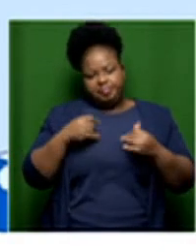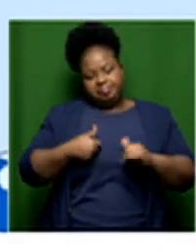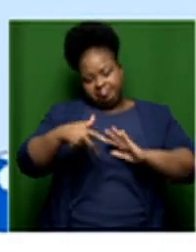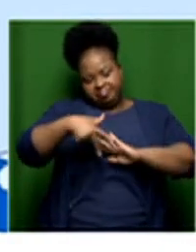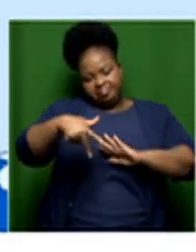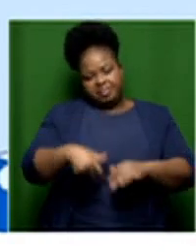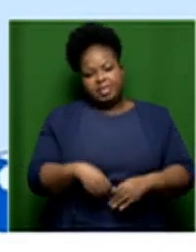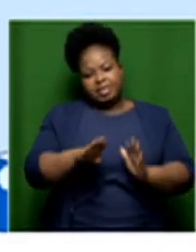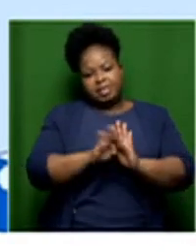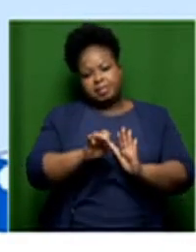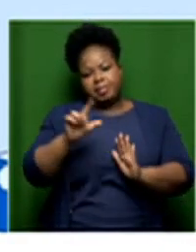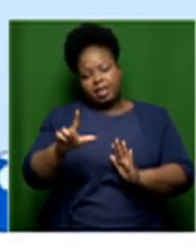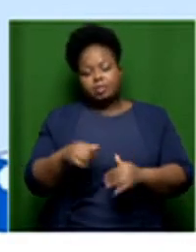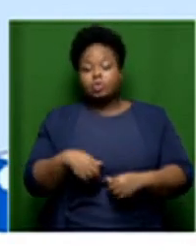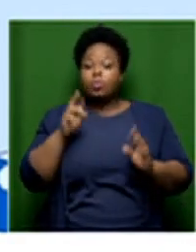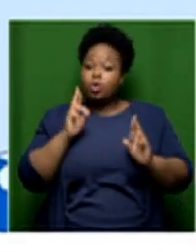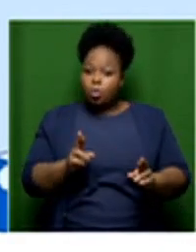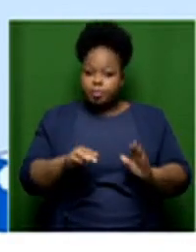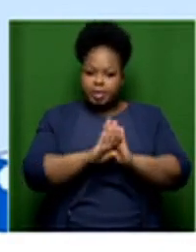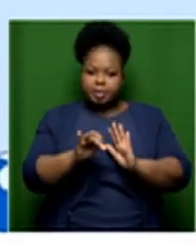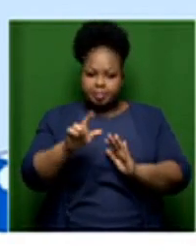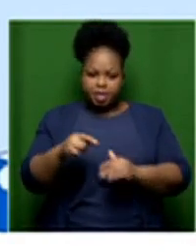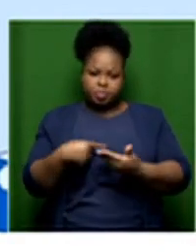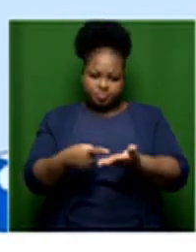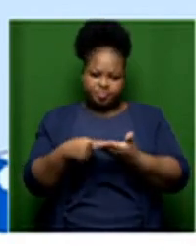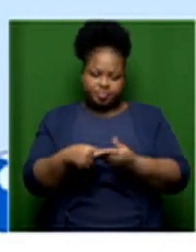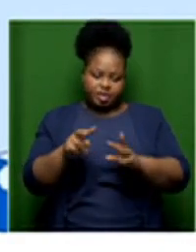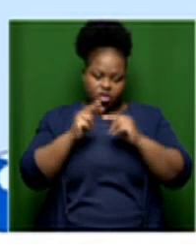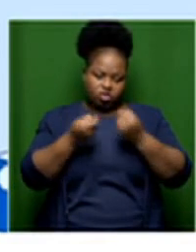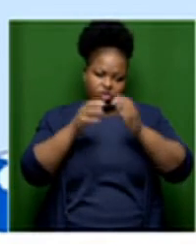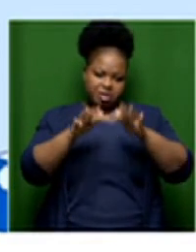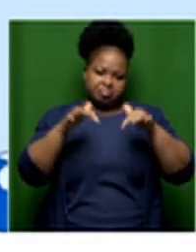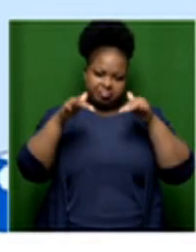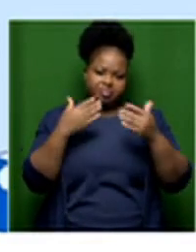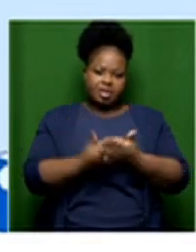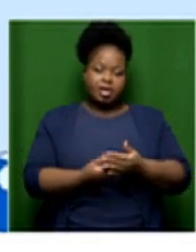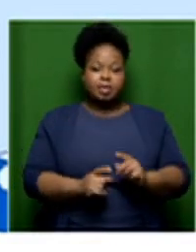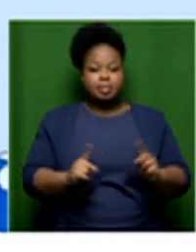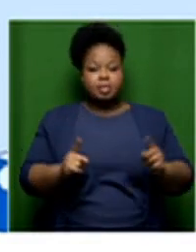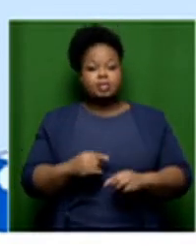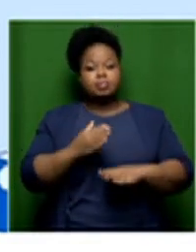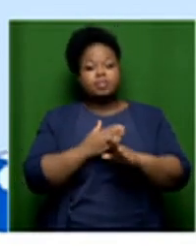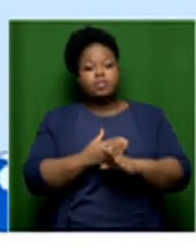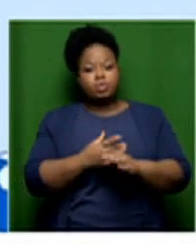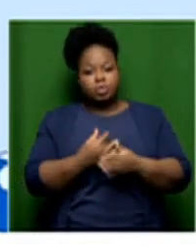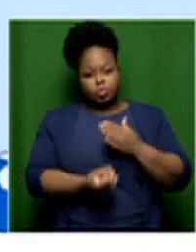the bill, and we hope that that bill will be debated in the National Assembly still before it rises